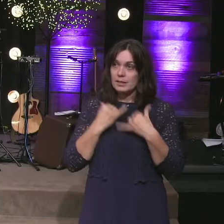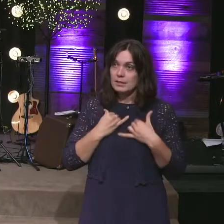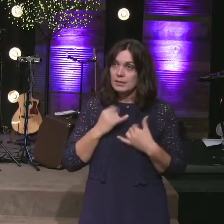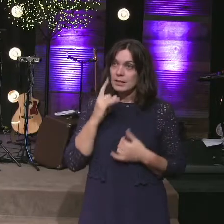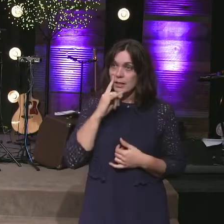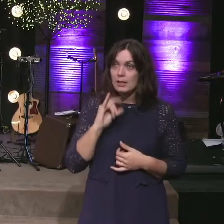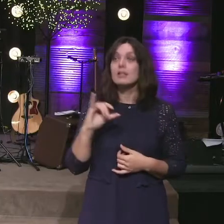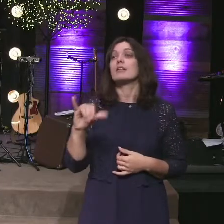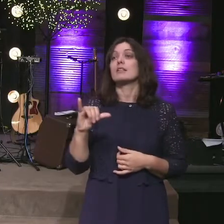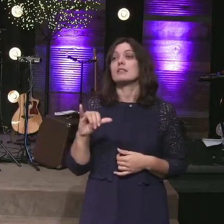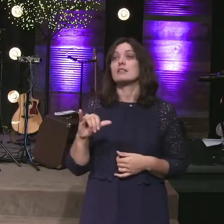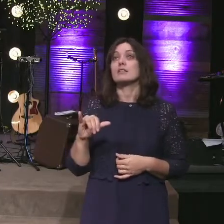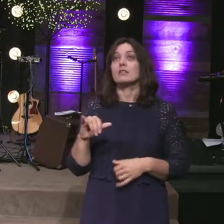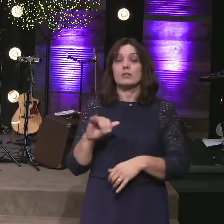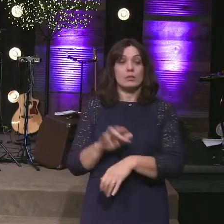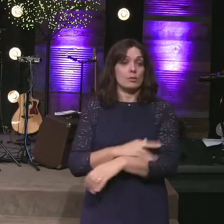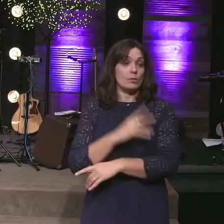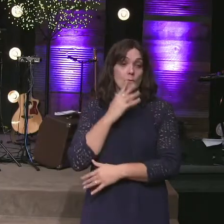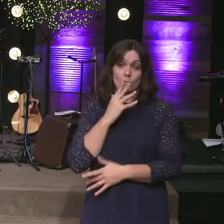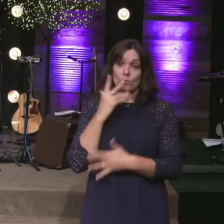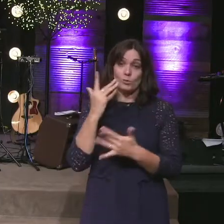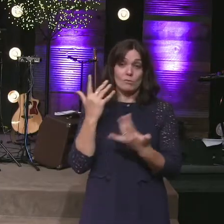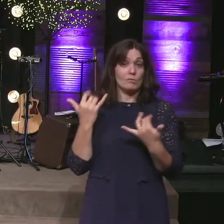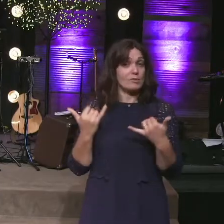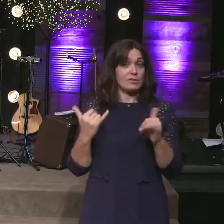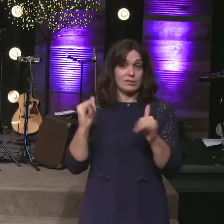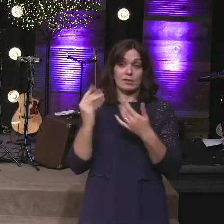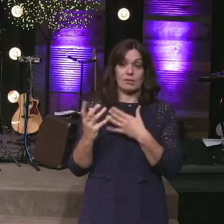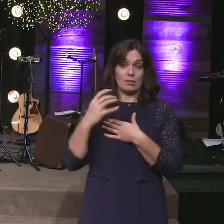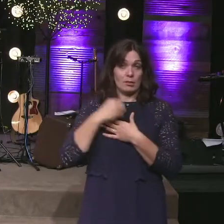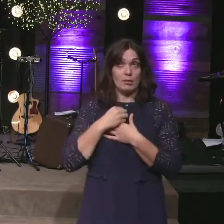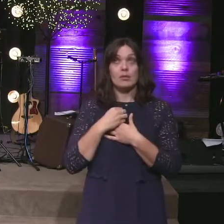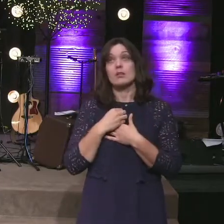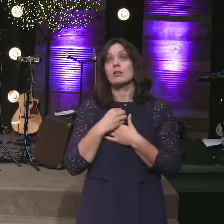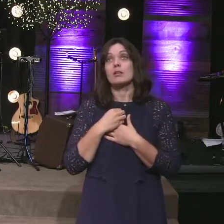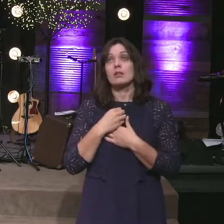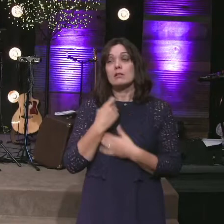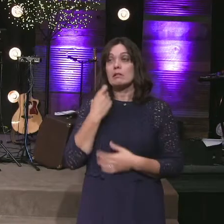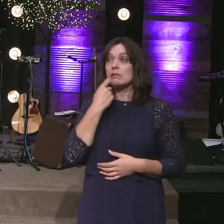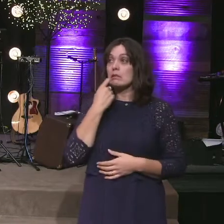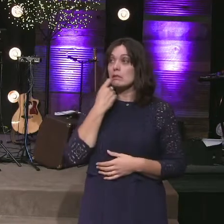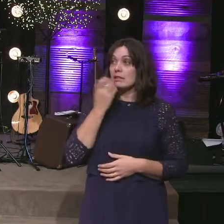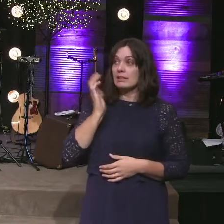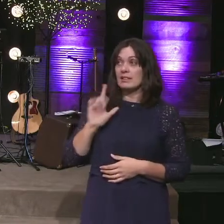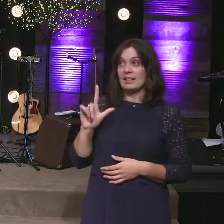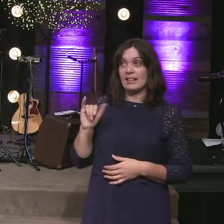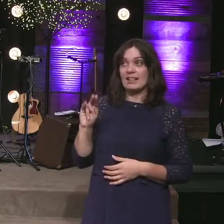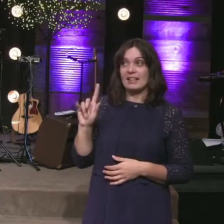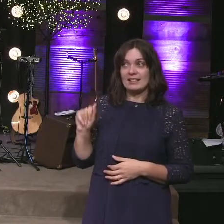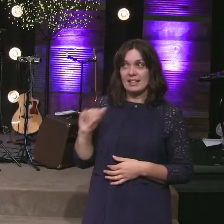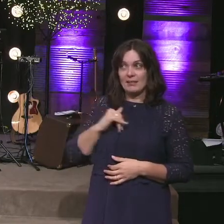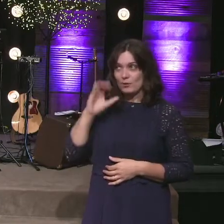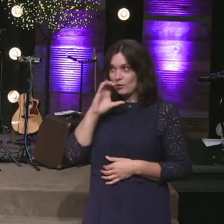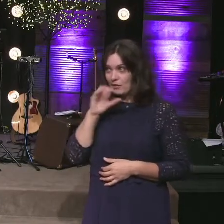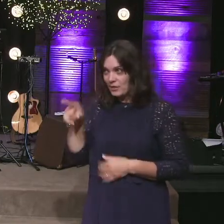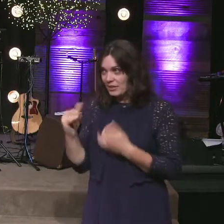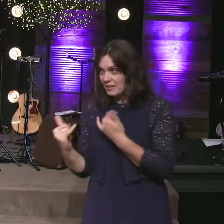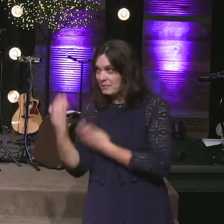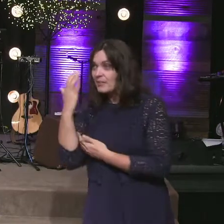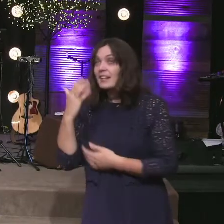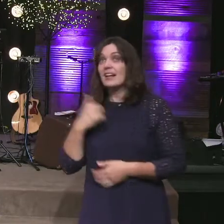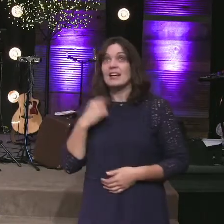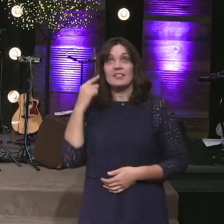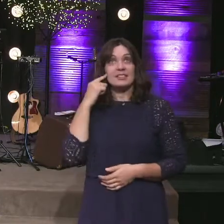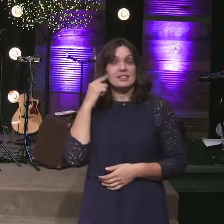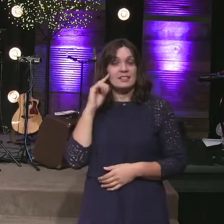Those songs, they're still in me. Not too long ago, Linda, I was looking for you at 9 o'clock. I was listening to a